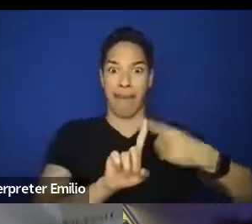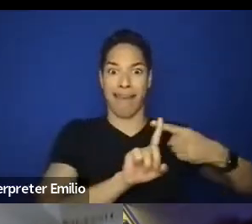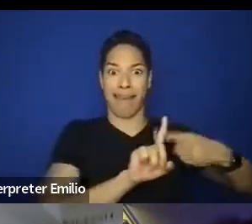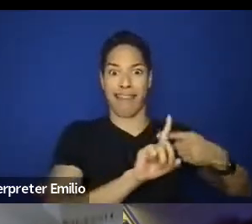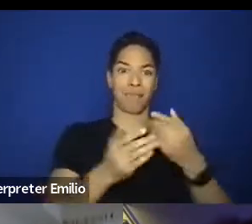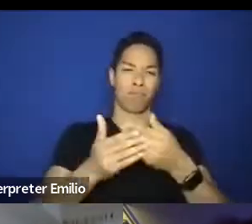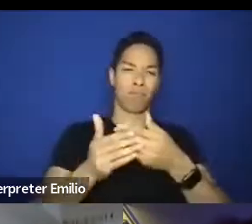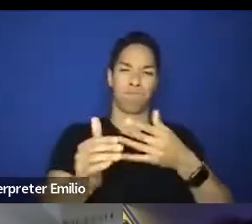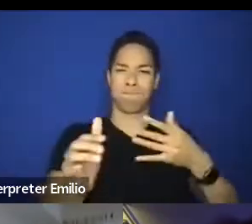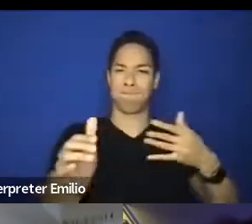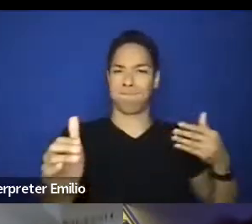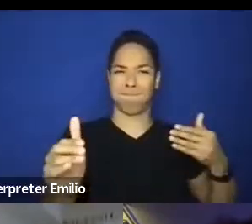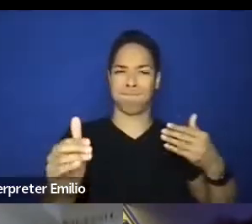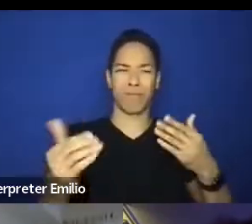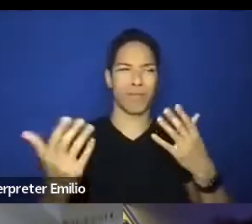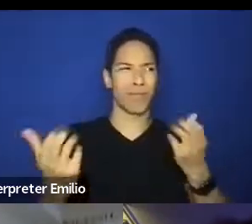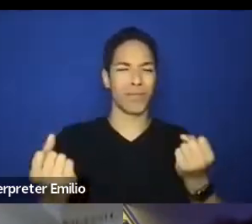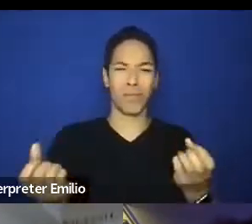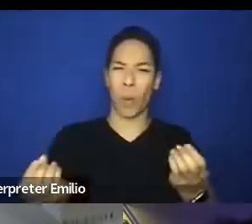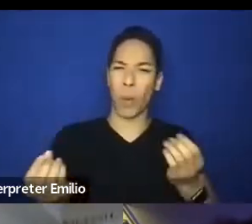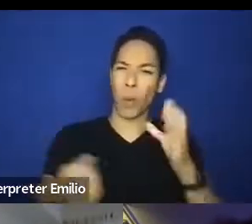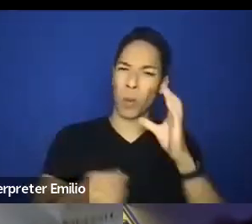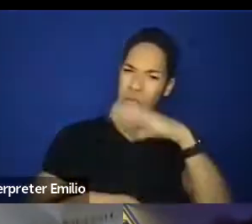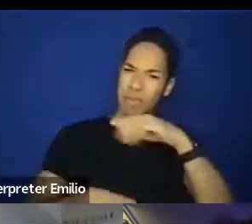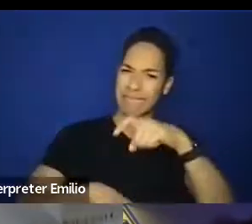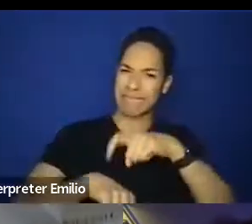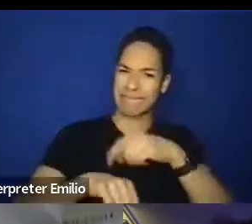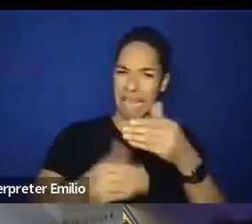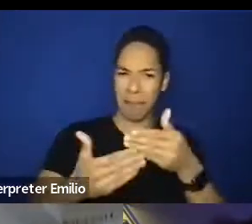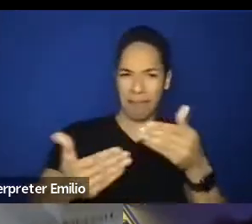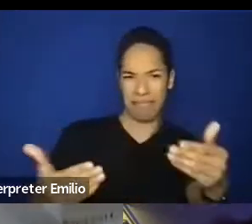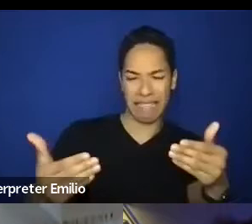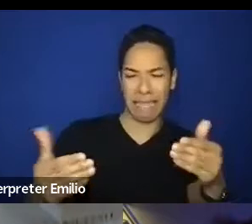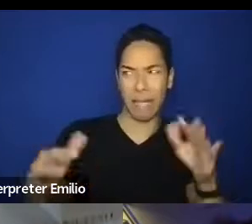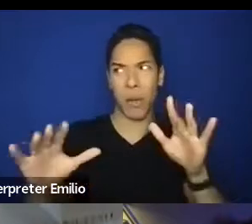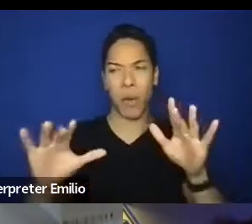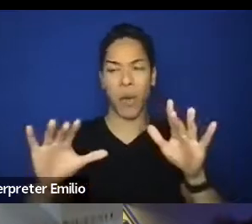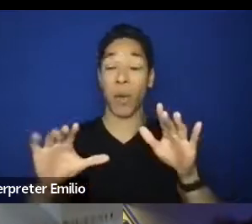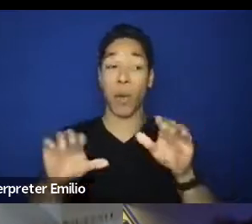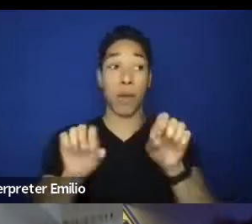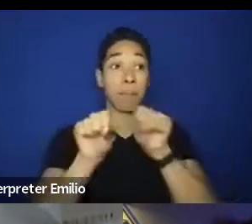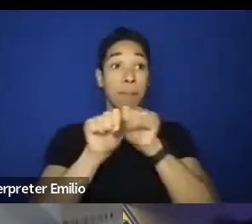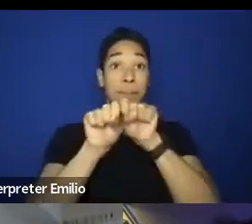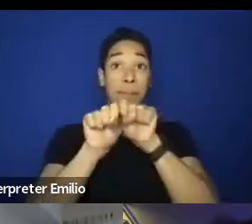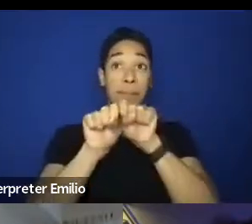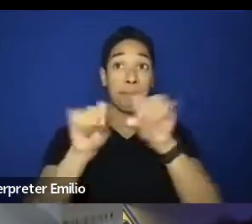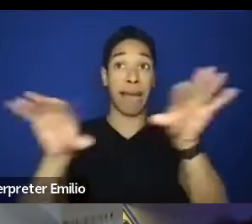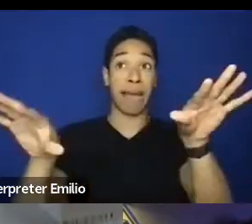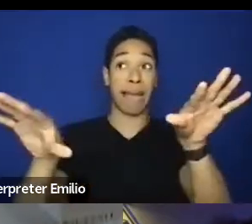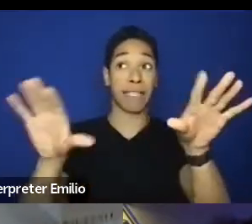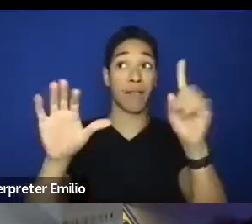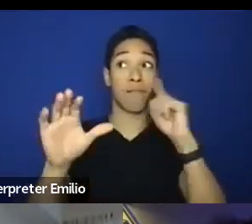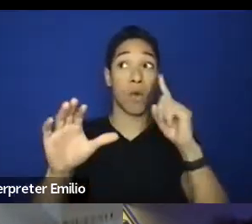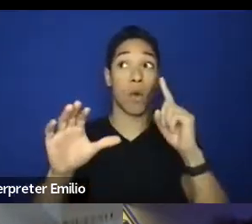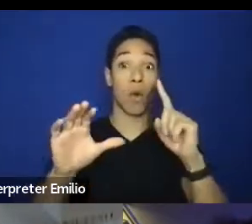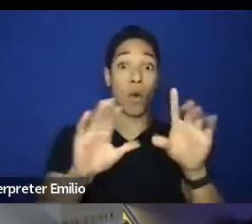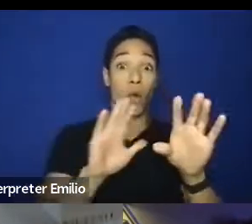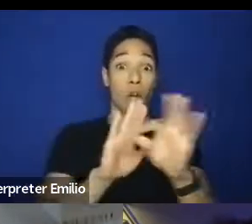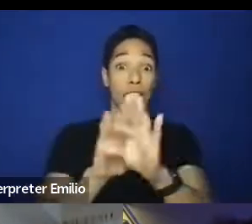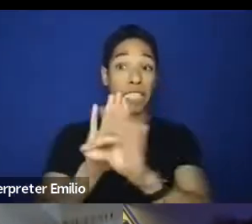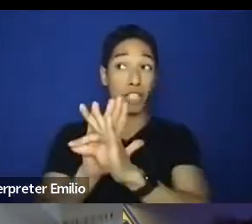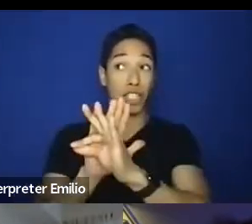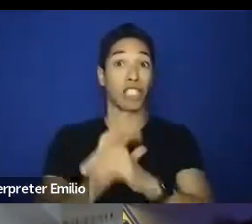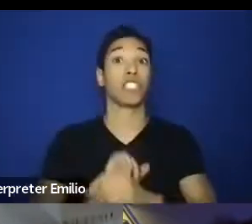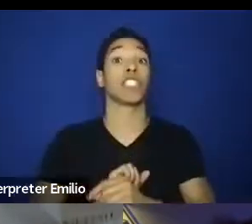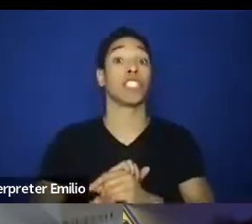want to do this weird time thing where we're like, great, we're going to put the audition notice out. It's going to be 3 days.